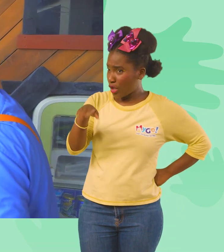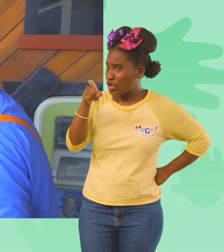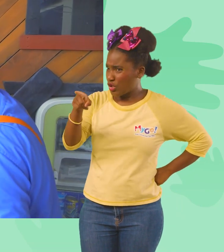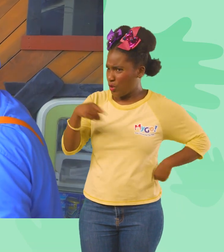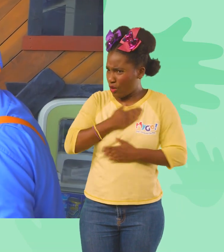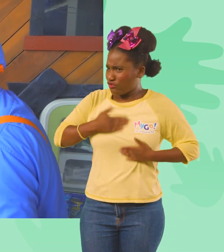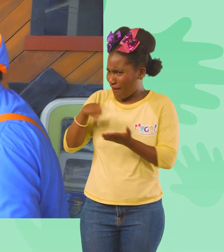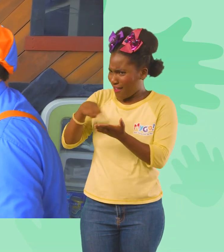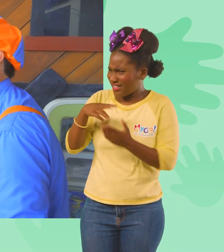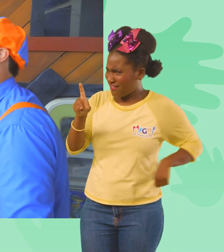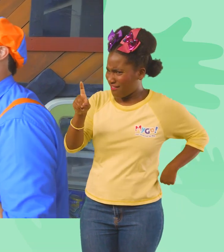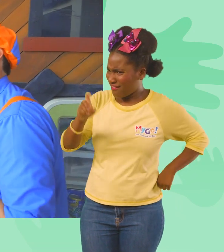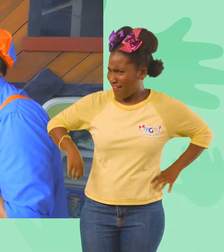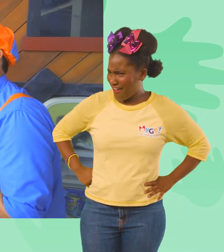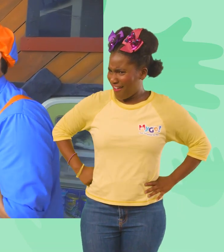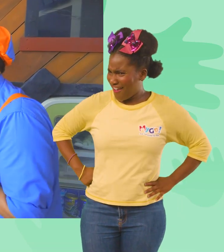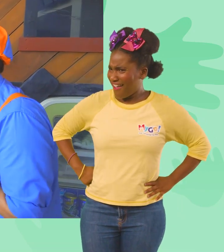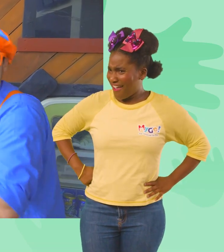like to dance?